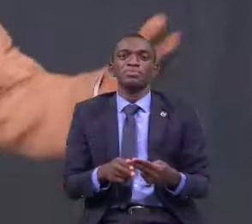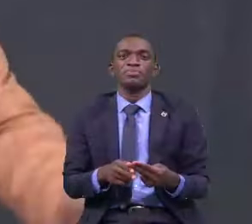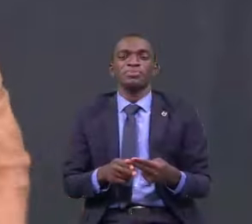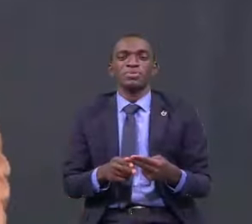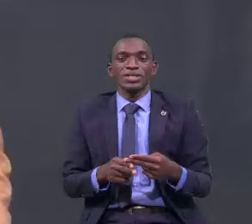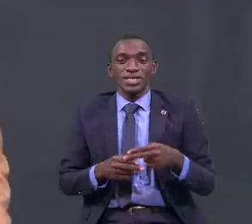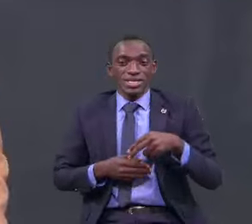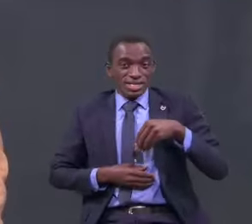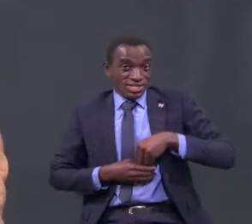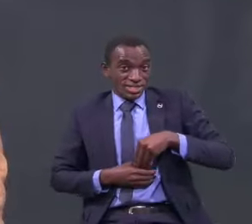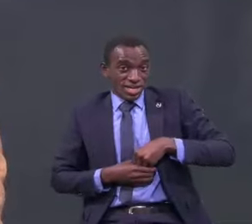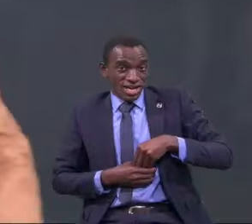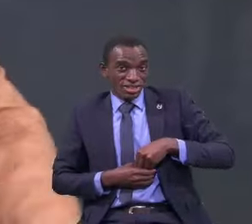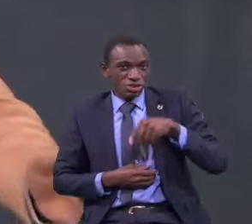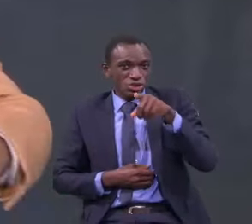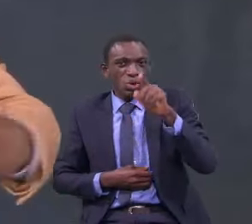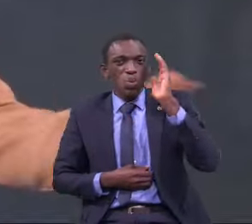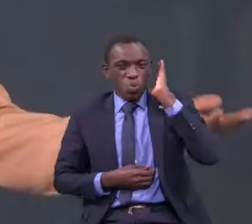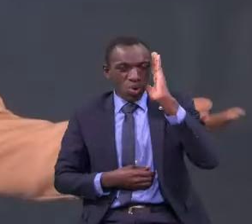Internally, you reign.